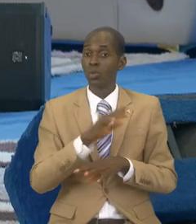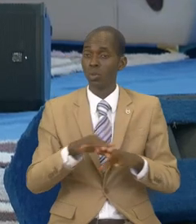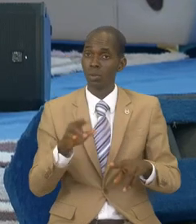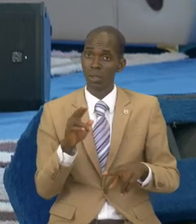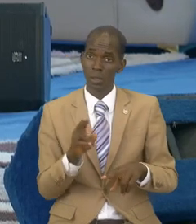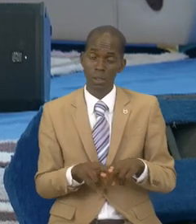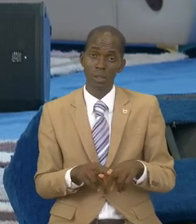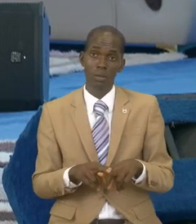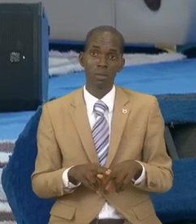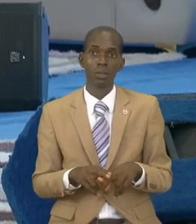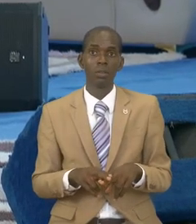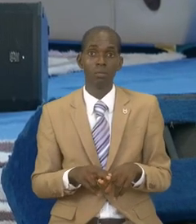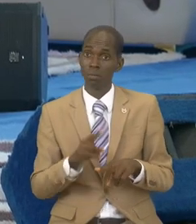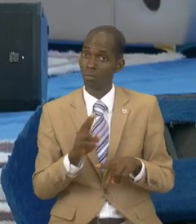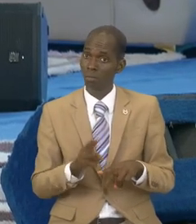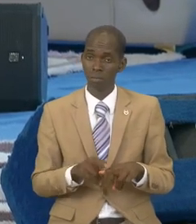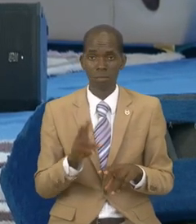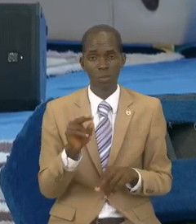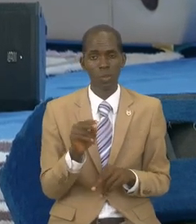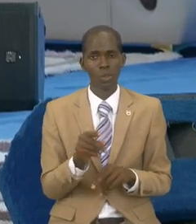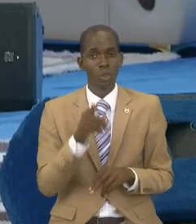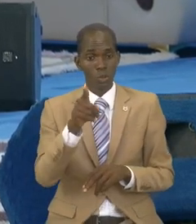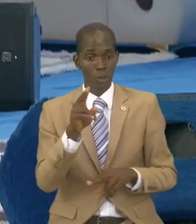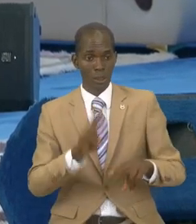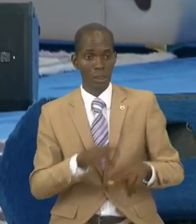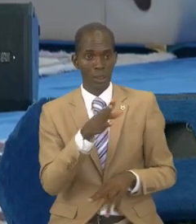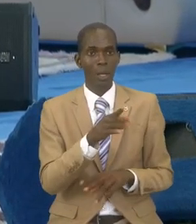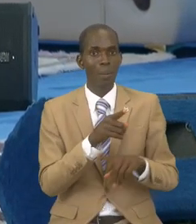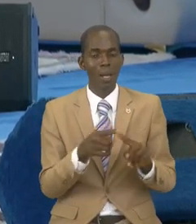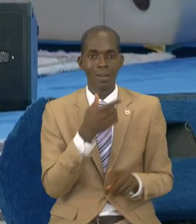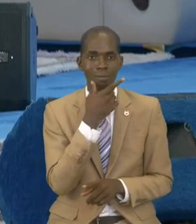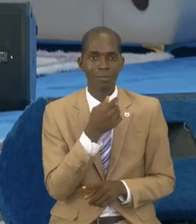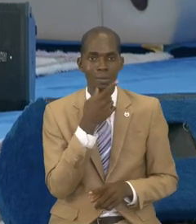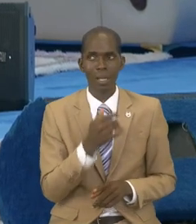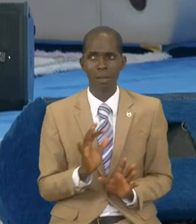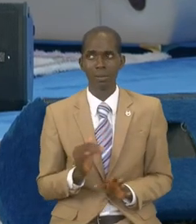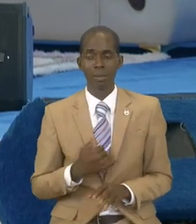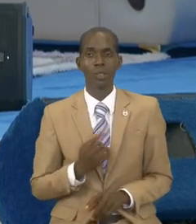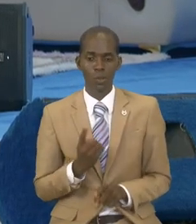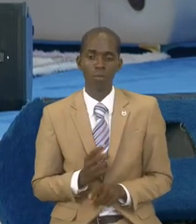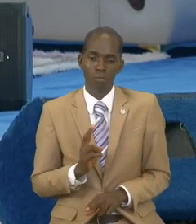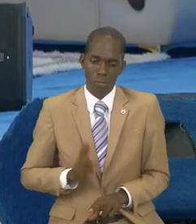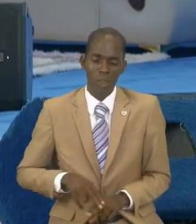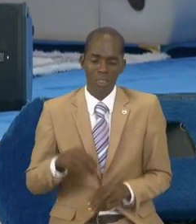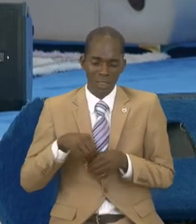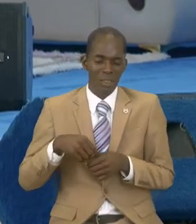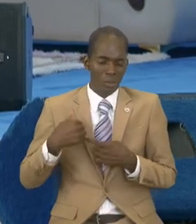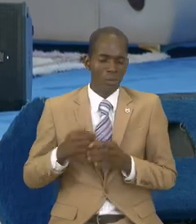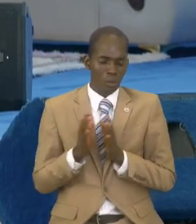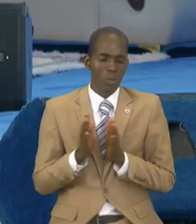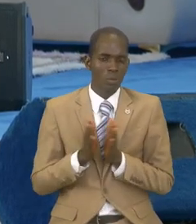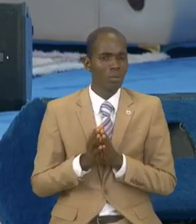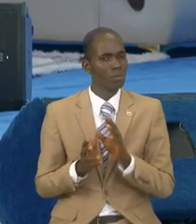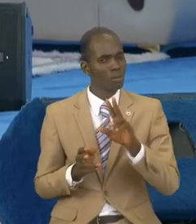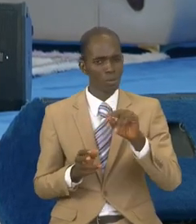you know you don't have this salvation, you don't have this victory over sin, you'll be doing yourself a world